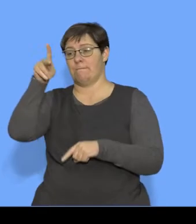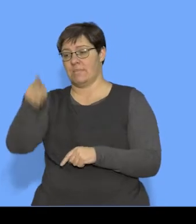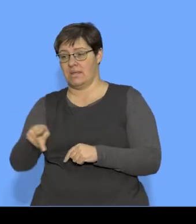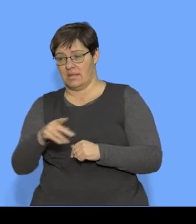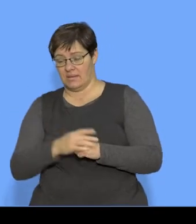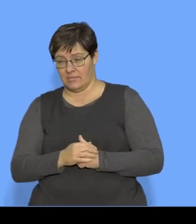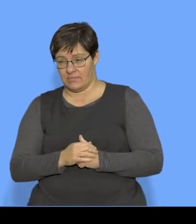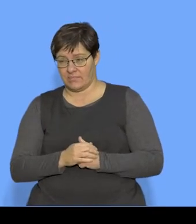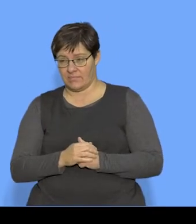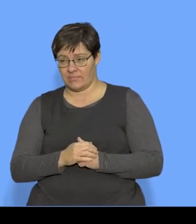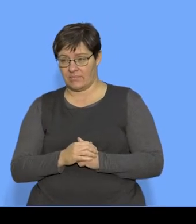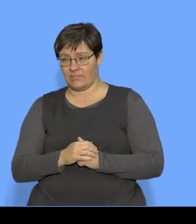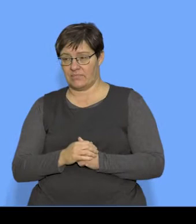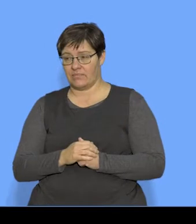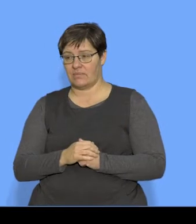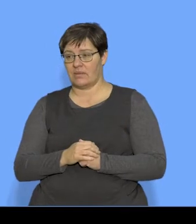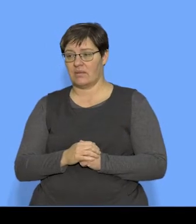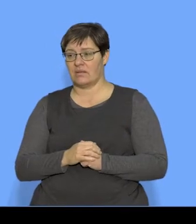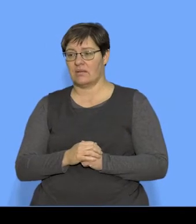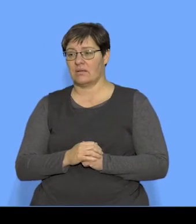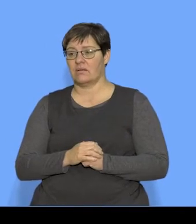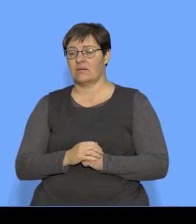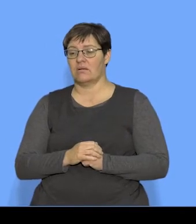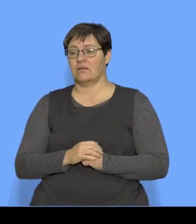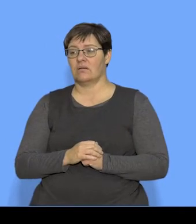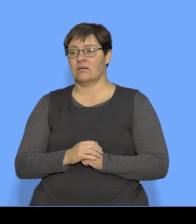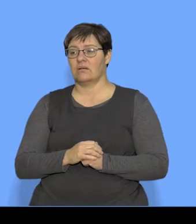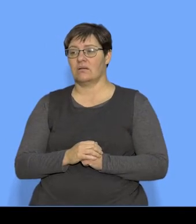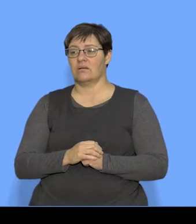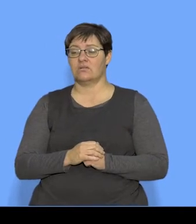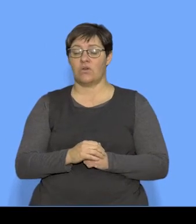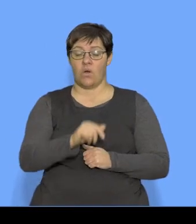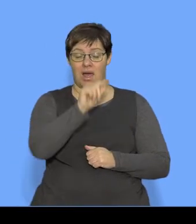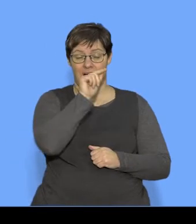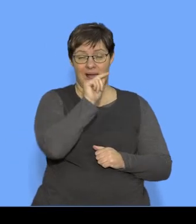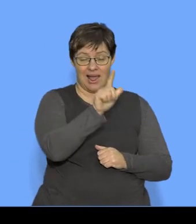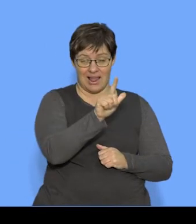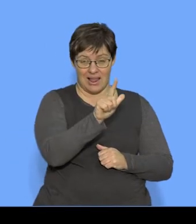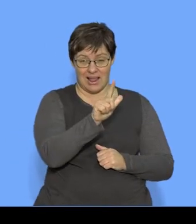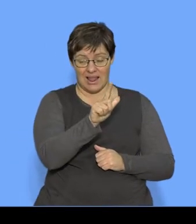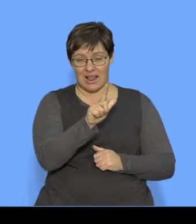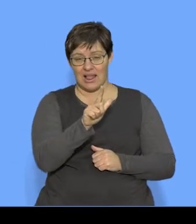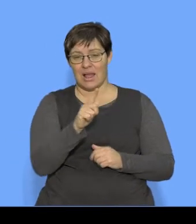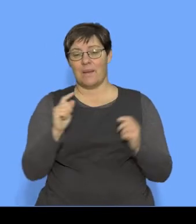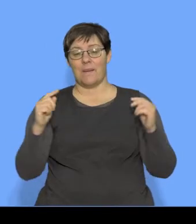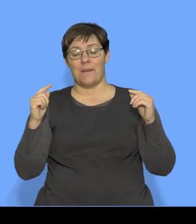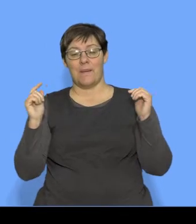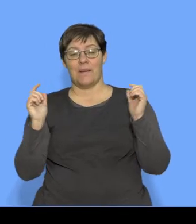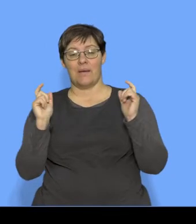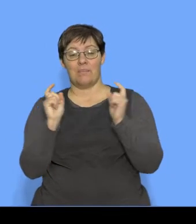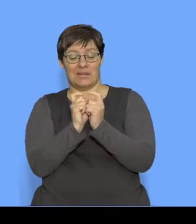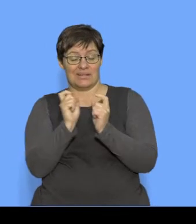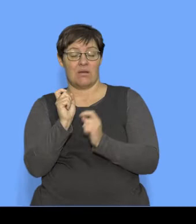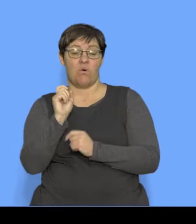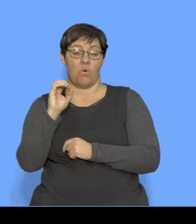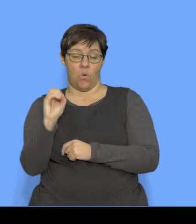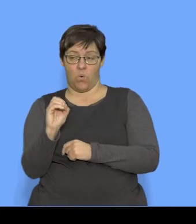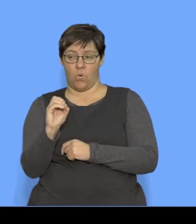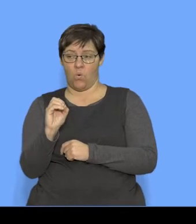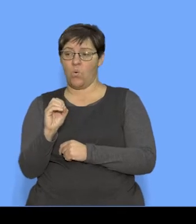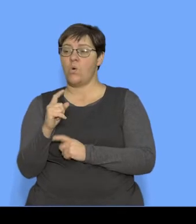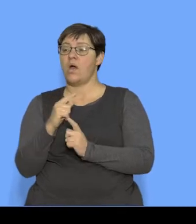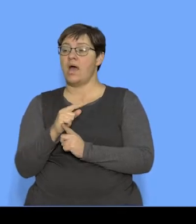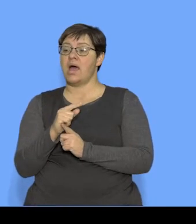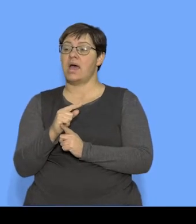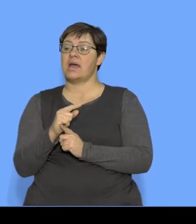simple terms, they're saying the angle bisector of L meets O, right? And the